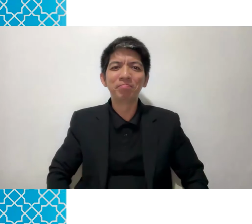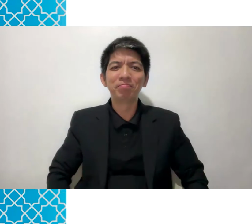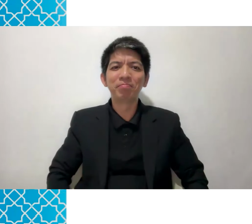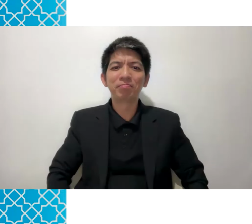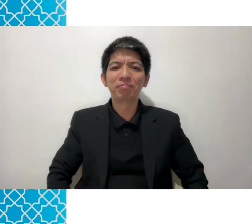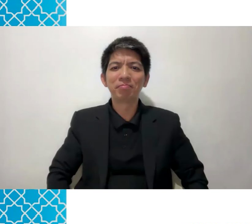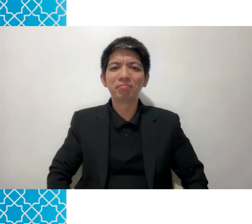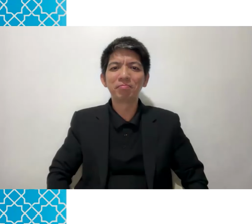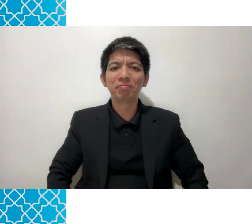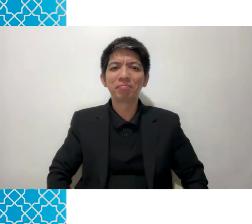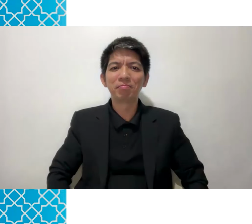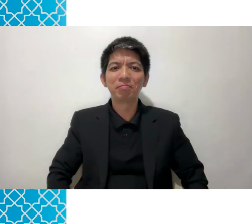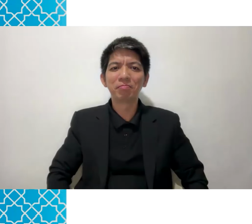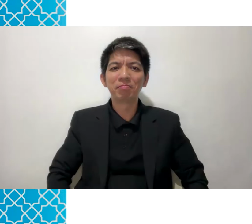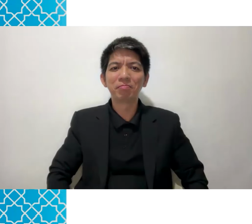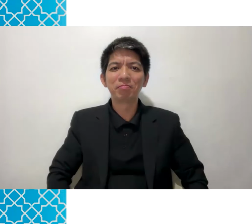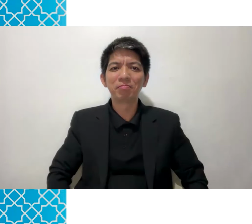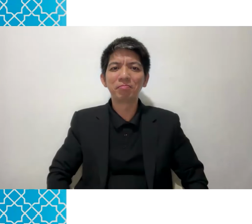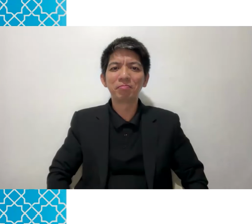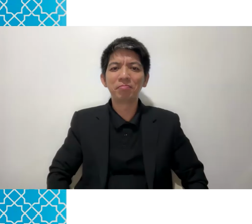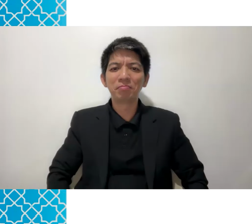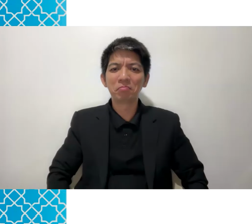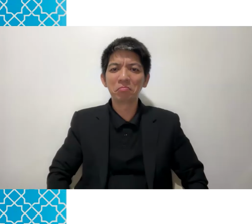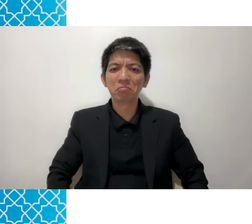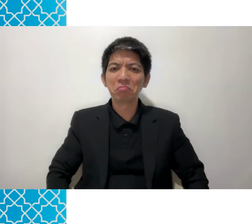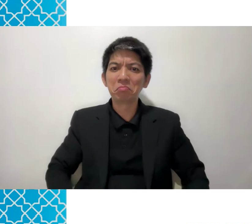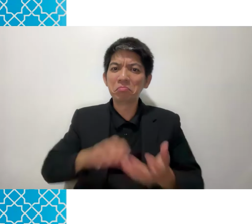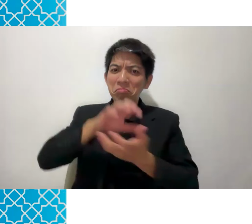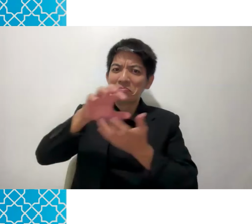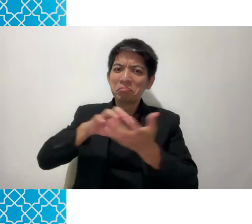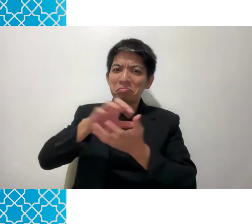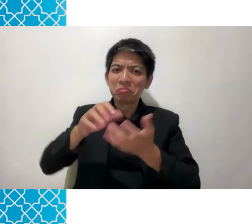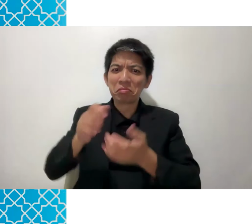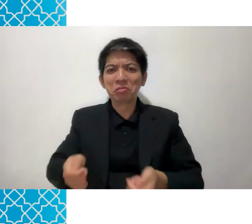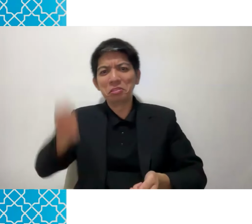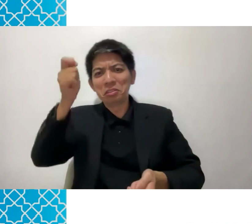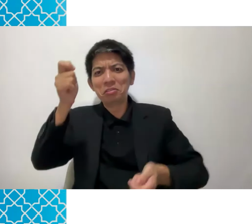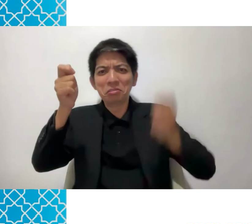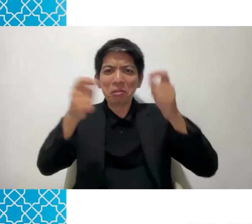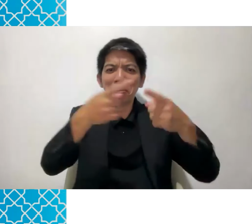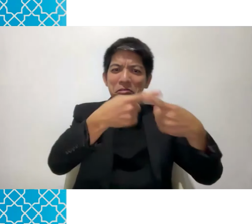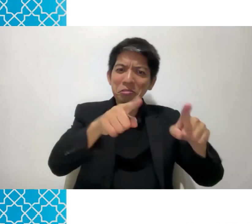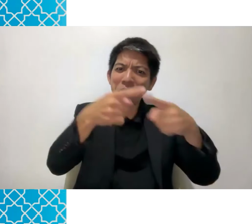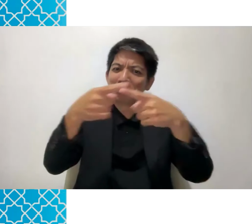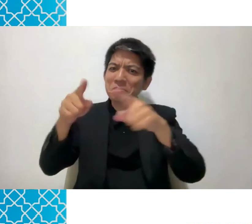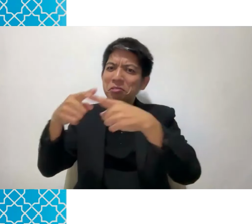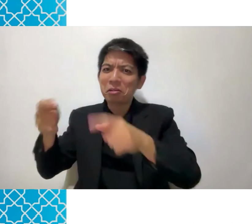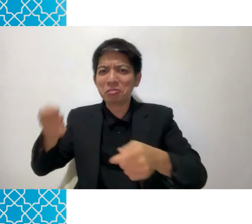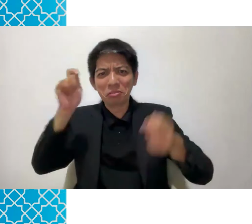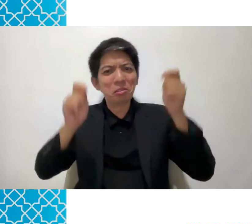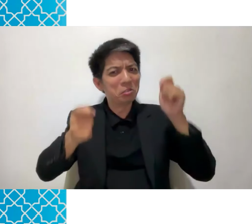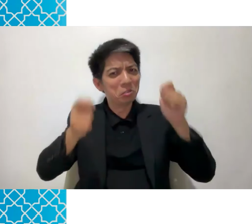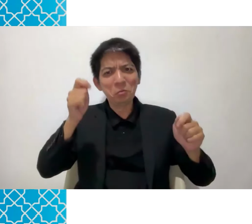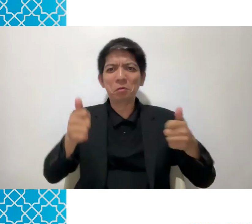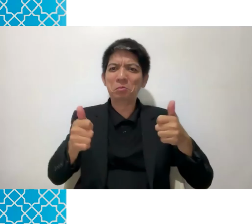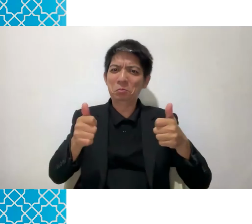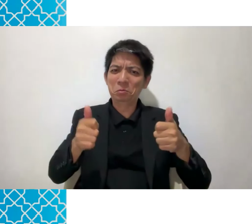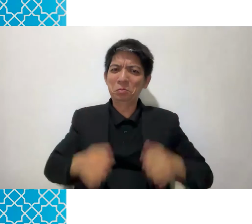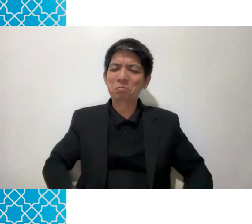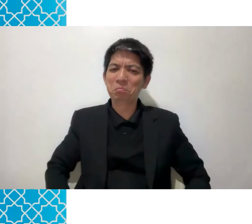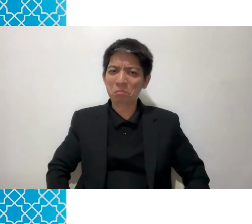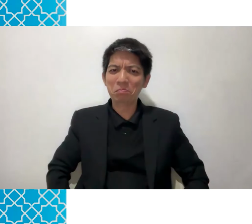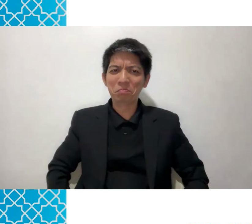Okay, this one's a little bit more mixed, and we thought it would be. That's okay. We want to have an interesting discussion. So we still